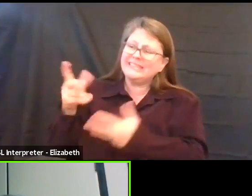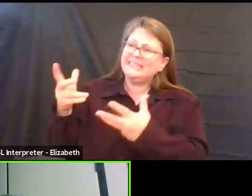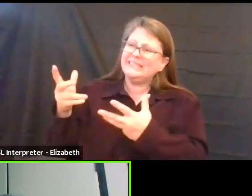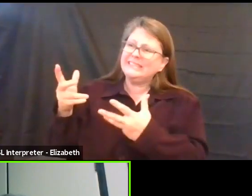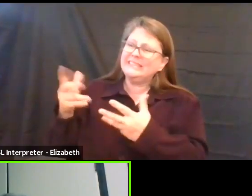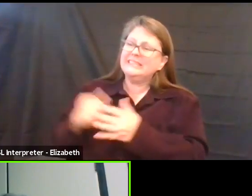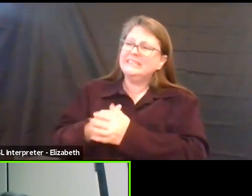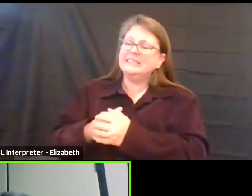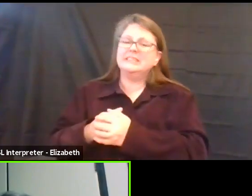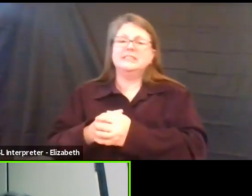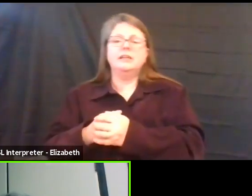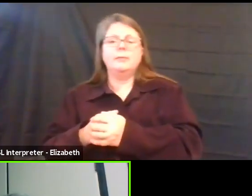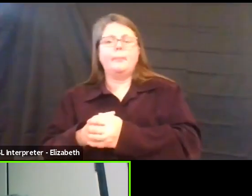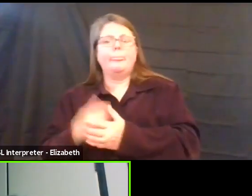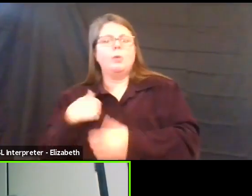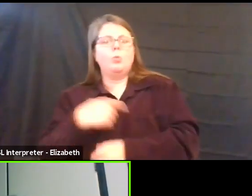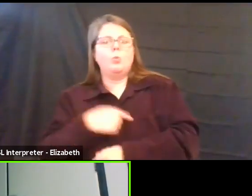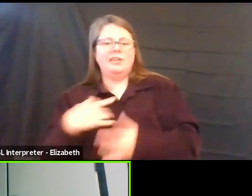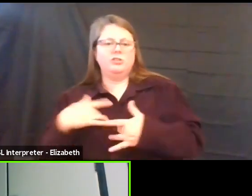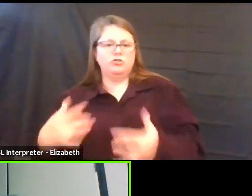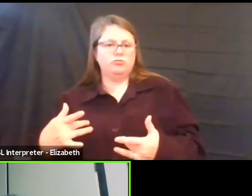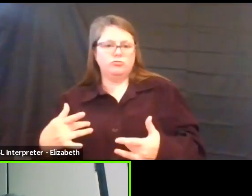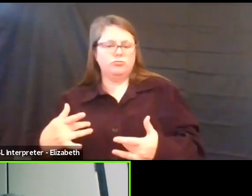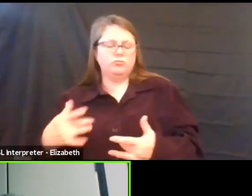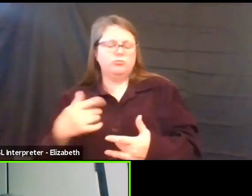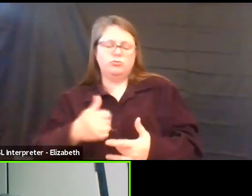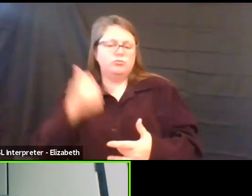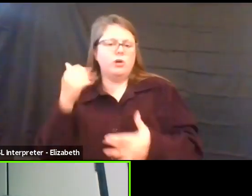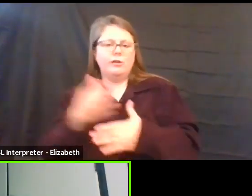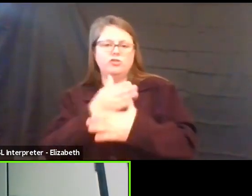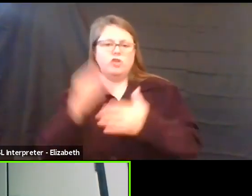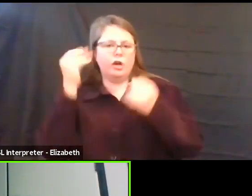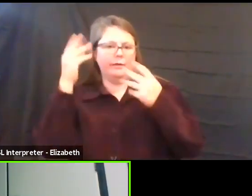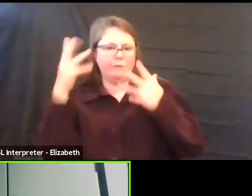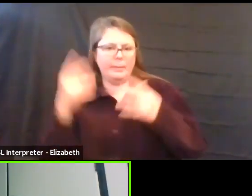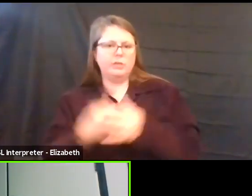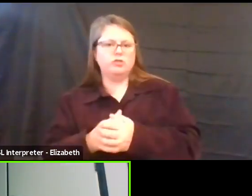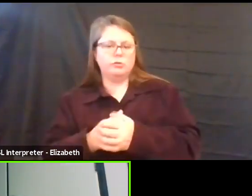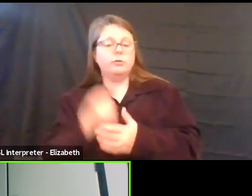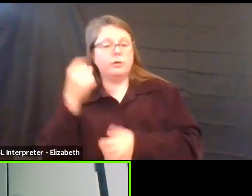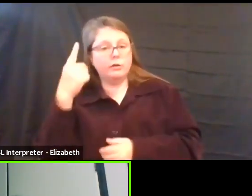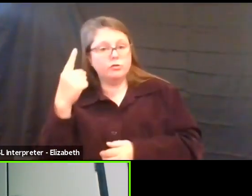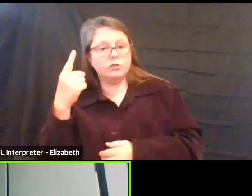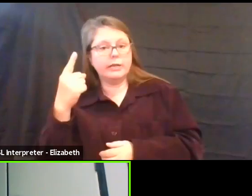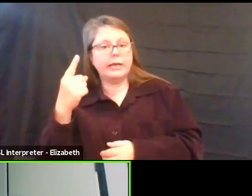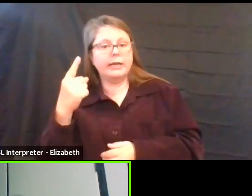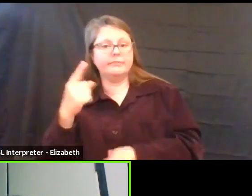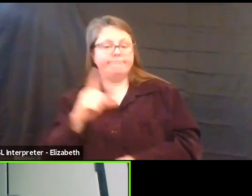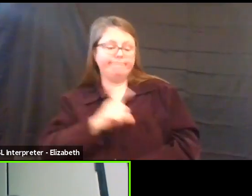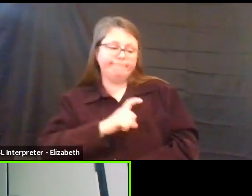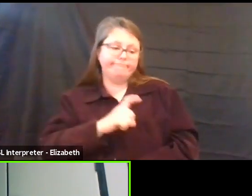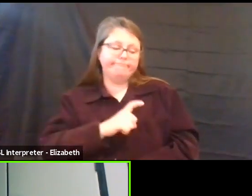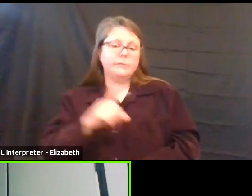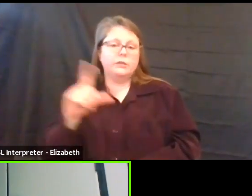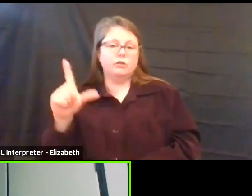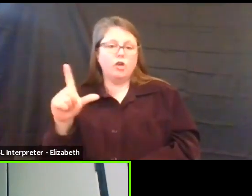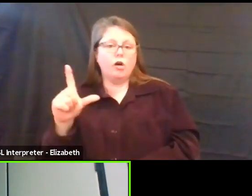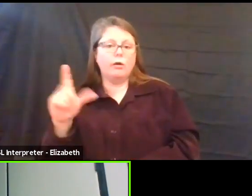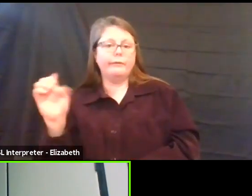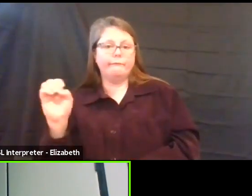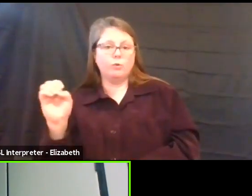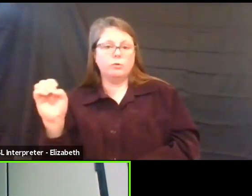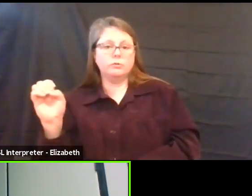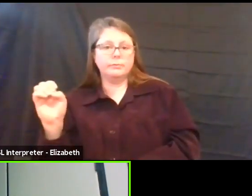is a process by which law enforcement agencies can request through official channels